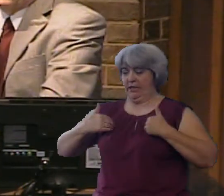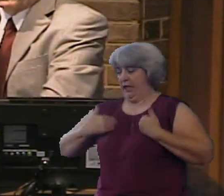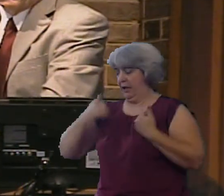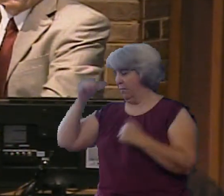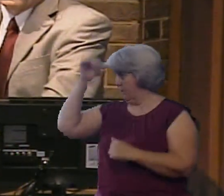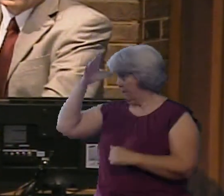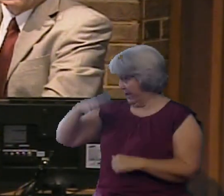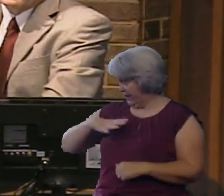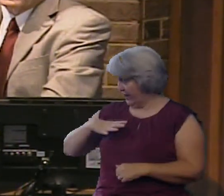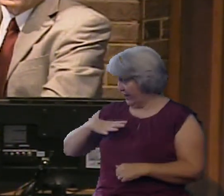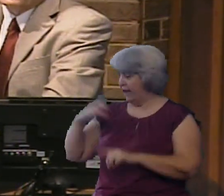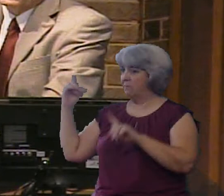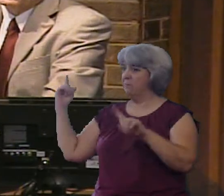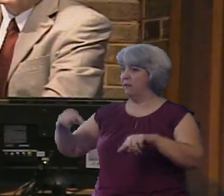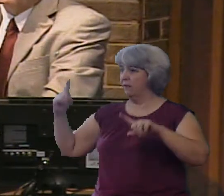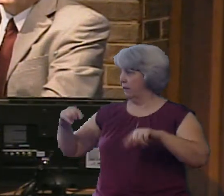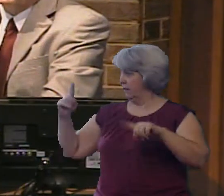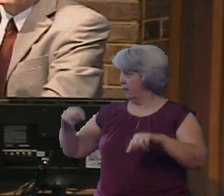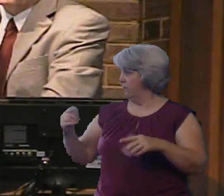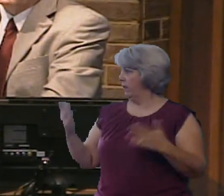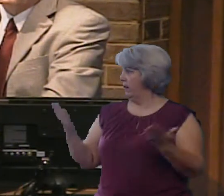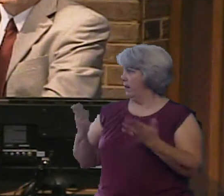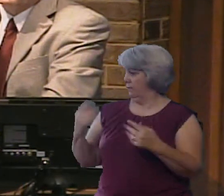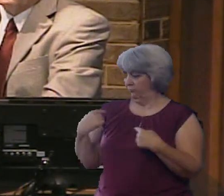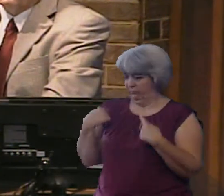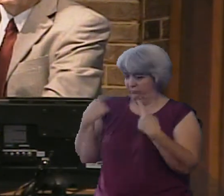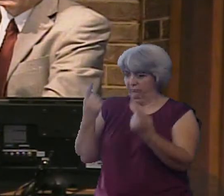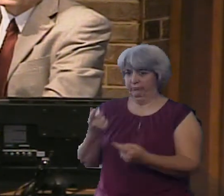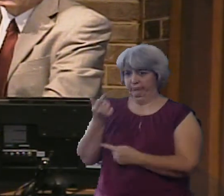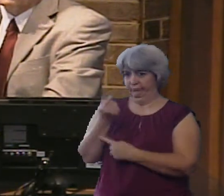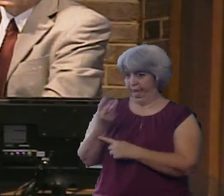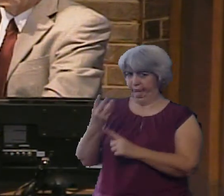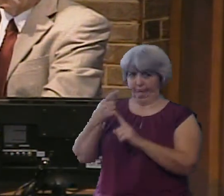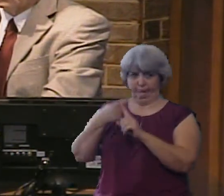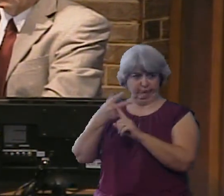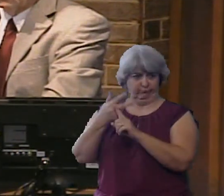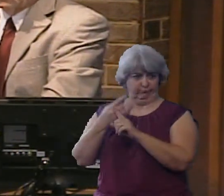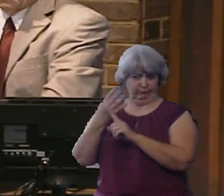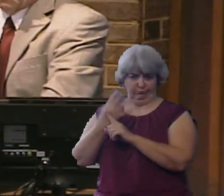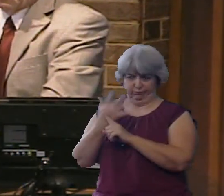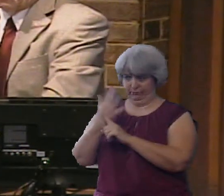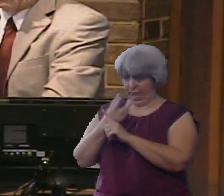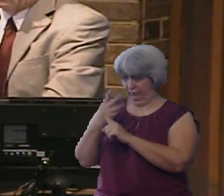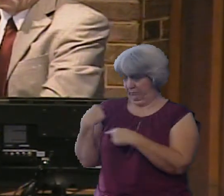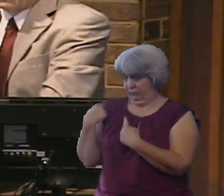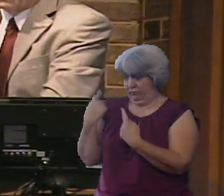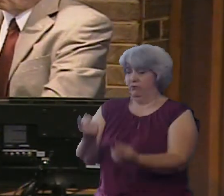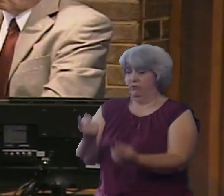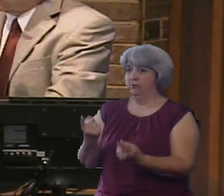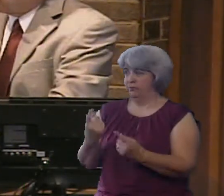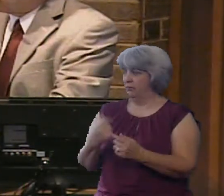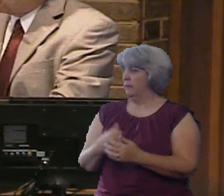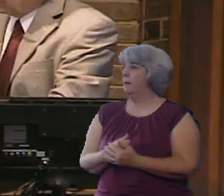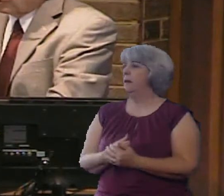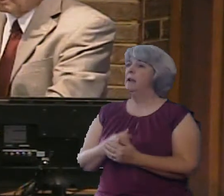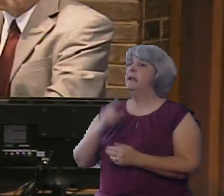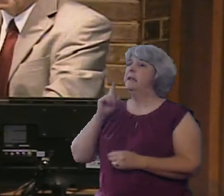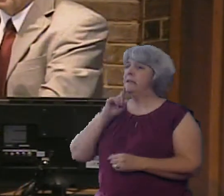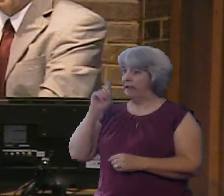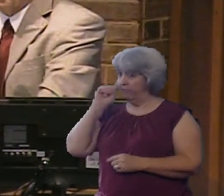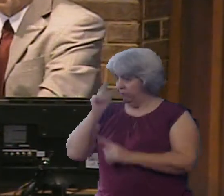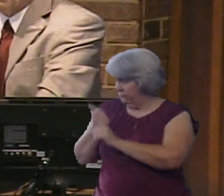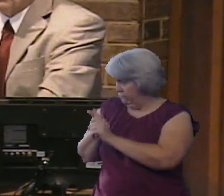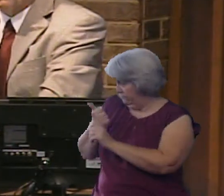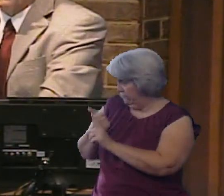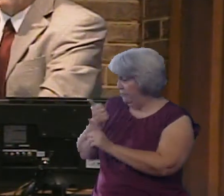been coming to services here several months, actually, I guess, and is part of our deaf community,